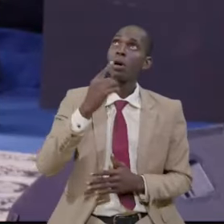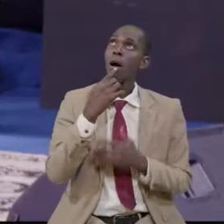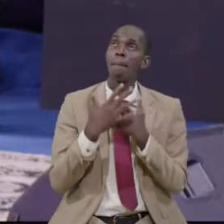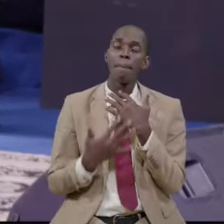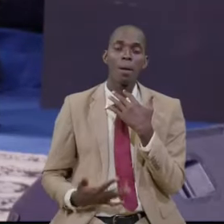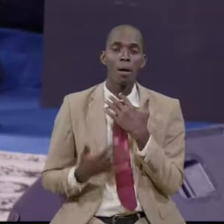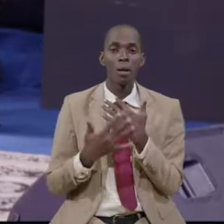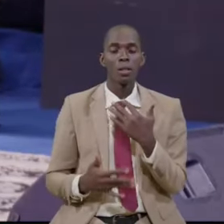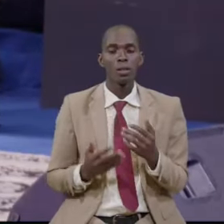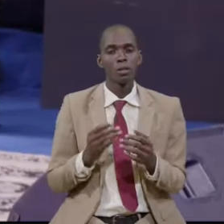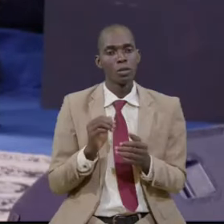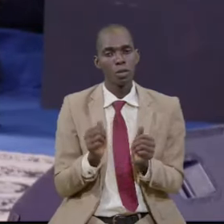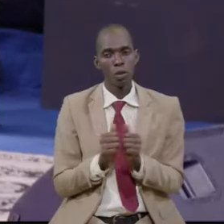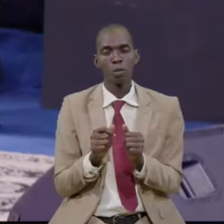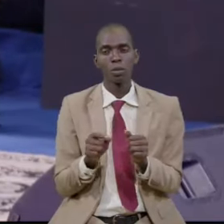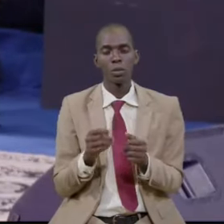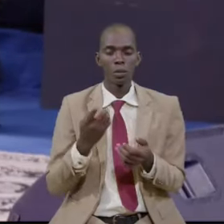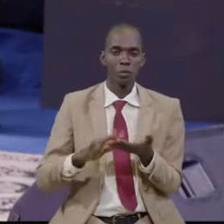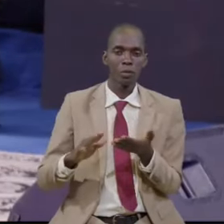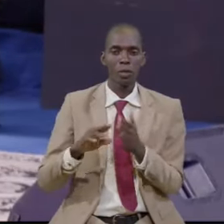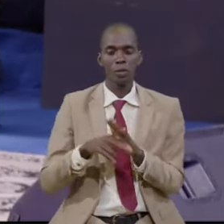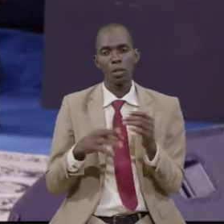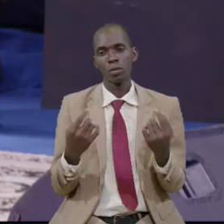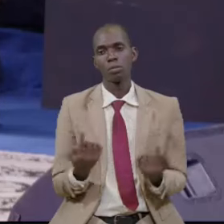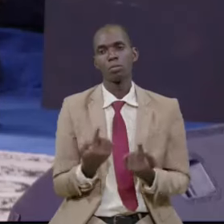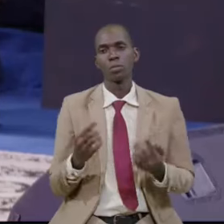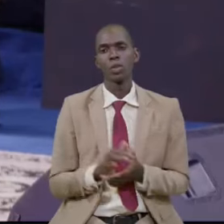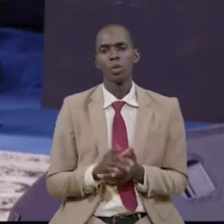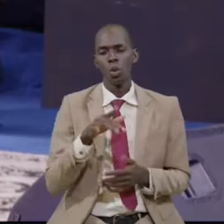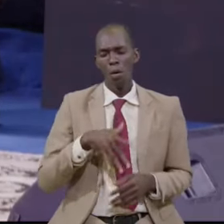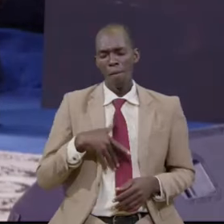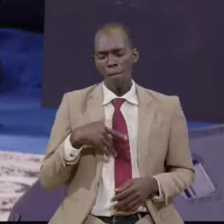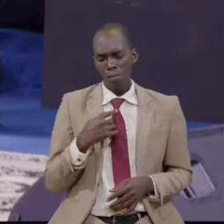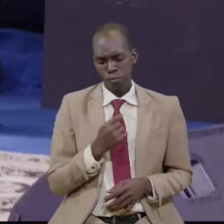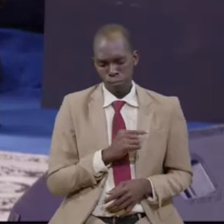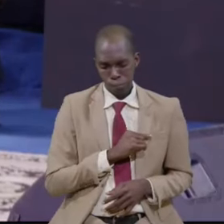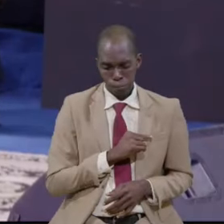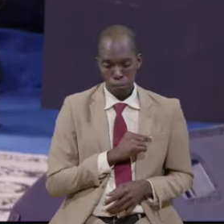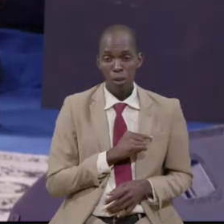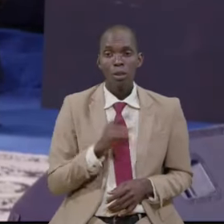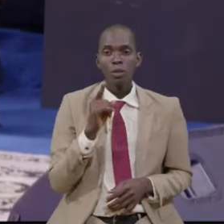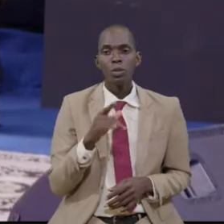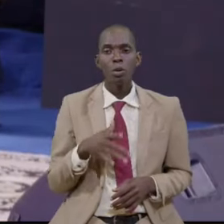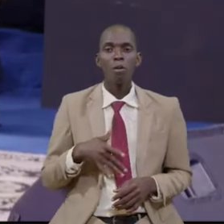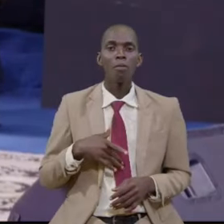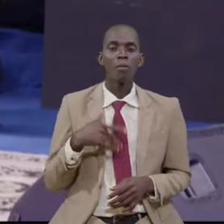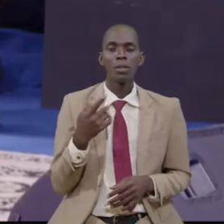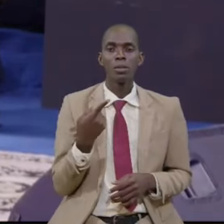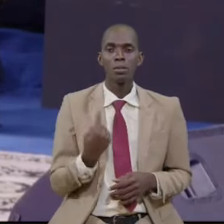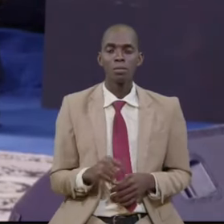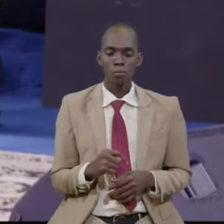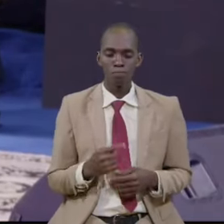of sins. You feel the guilt, you feel the condemnation, and you need forgiveness.